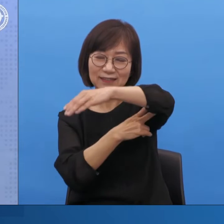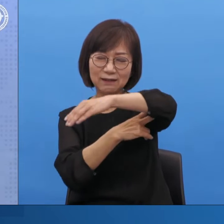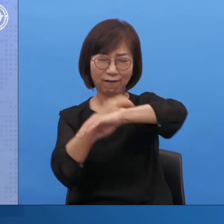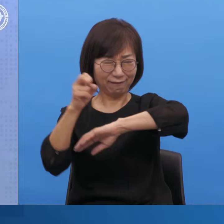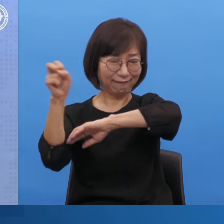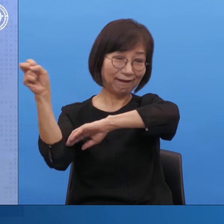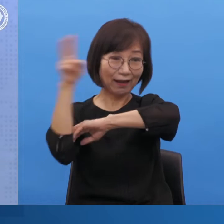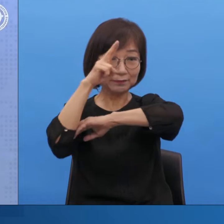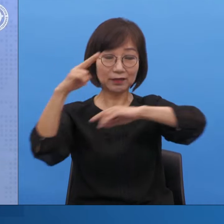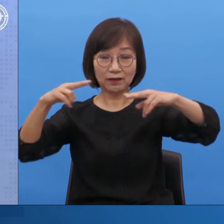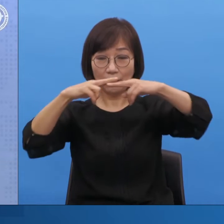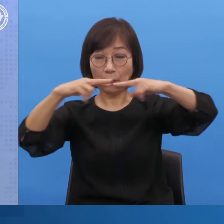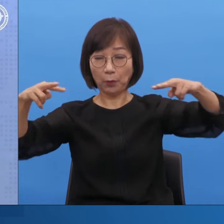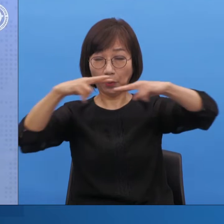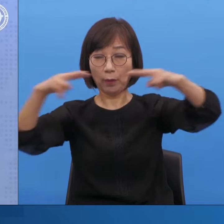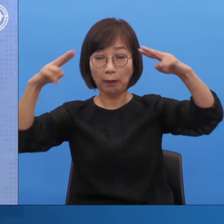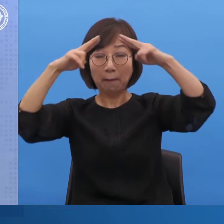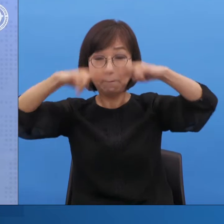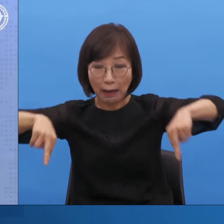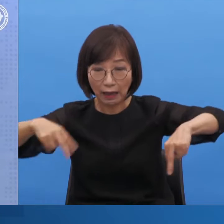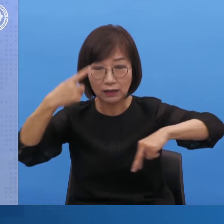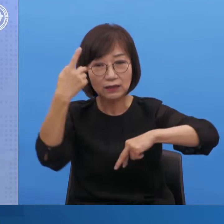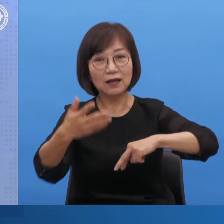collapsed because something had hit it.